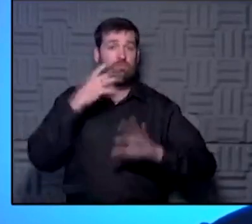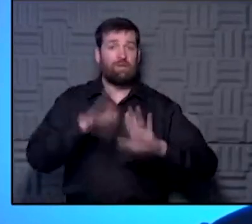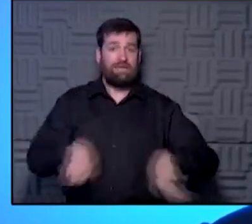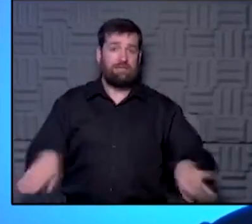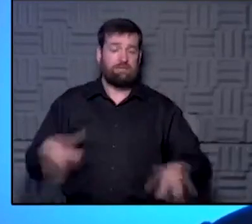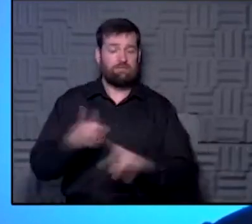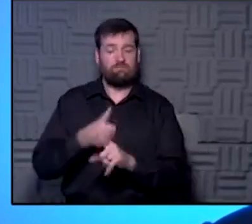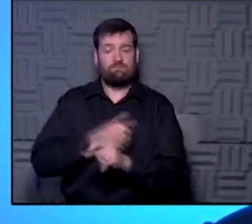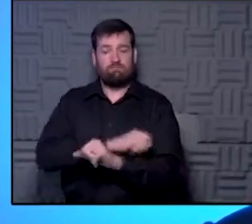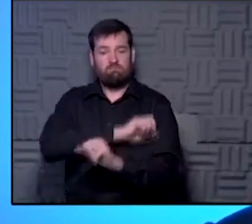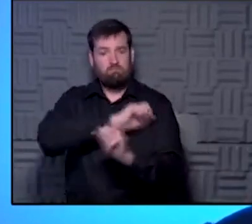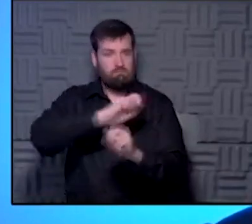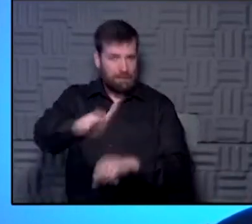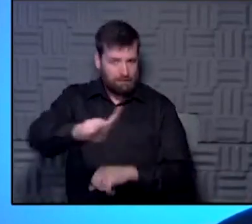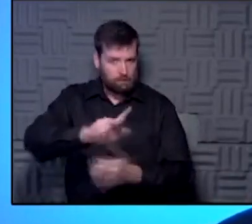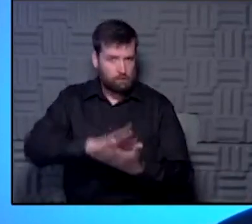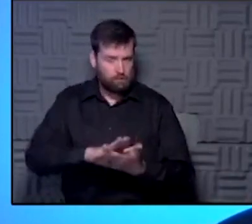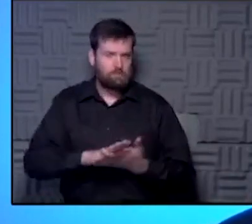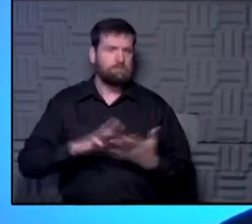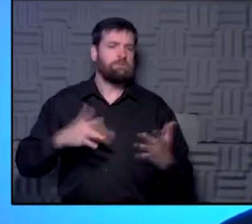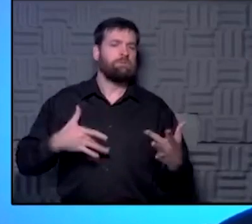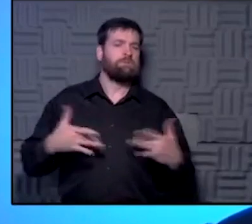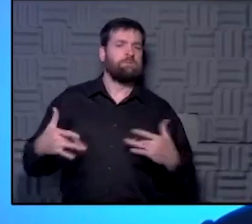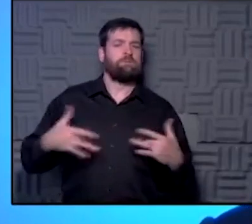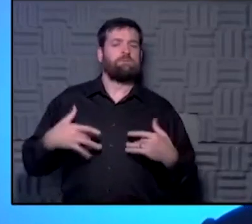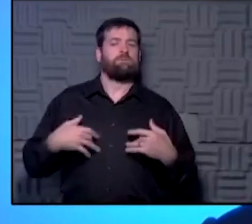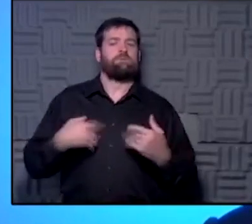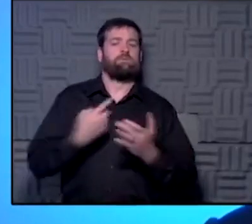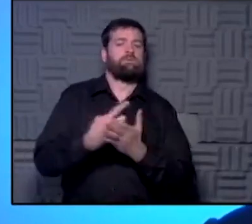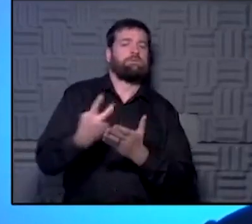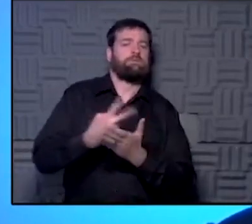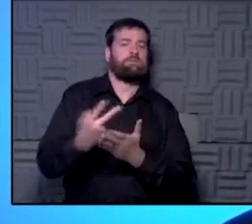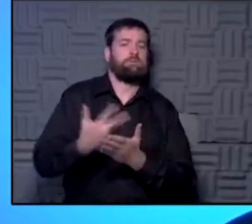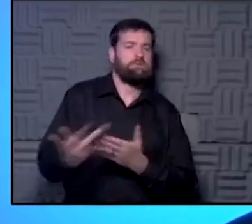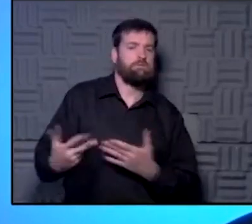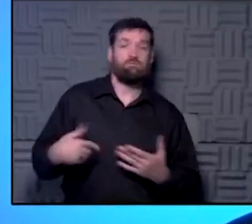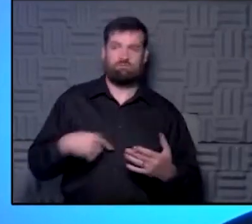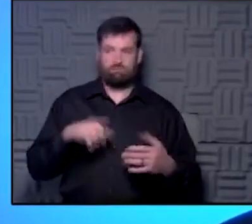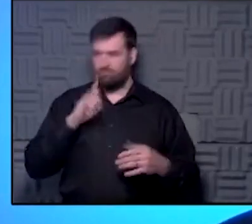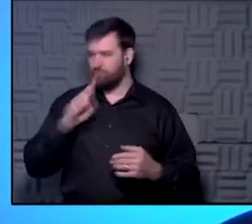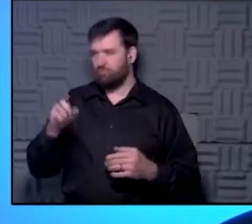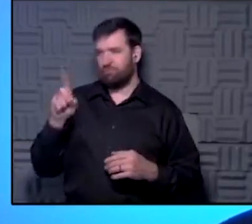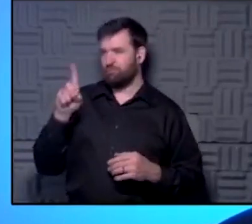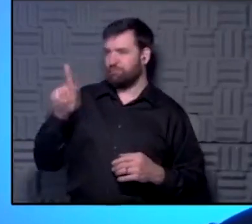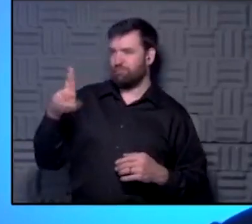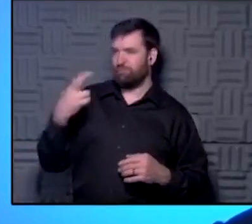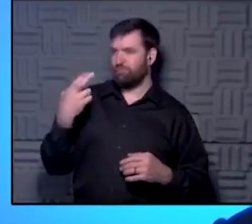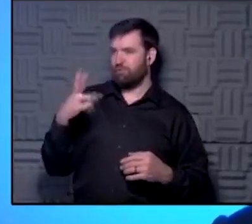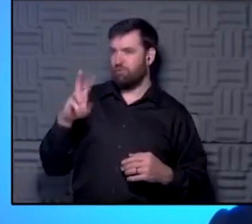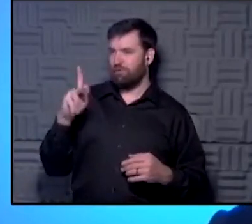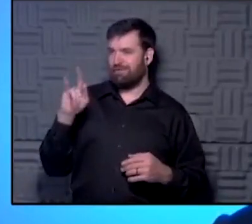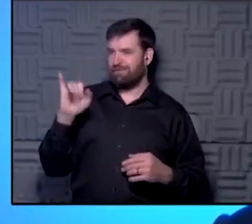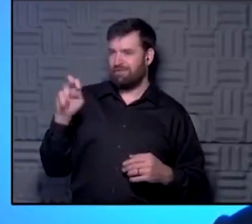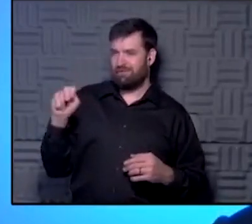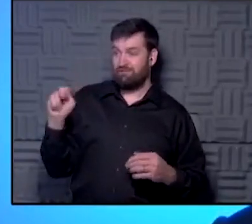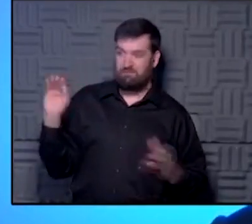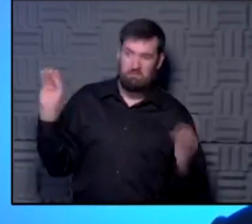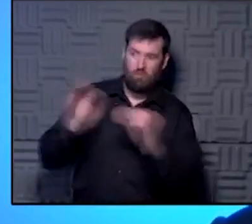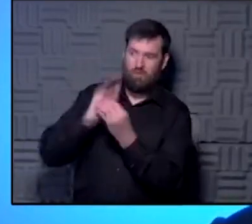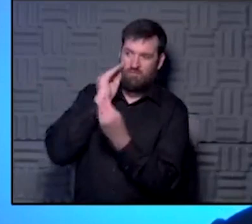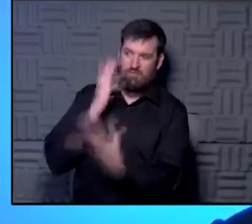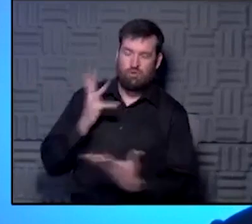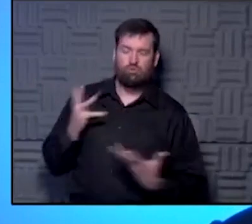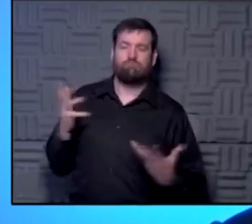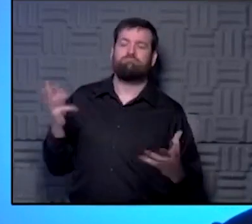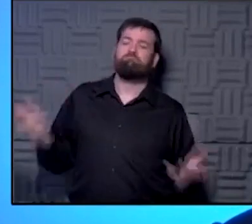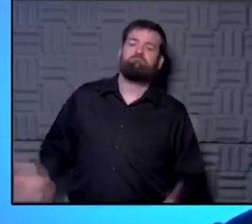in school. So that's a little bit concerning as to where we're headed in the next few weeks. I'm sure Dr. Hawkinson has way more insights than I do on what's